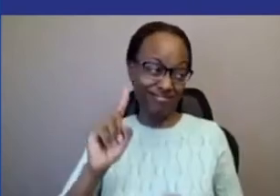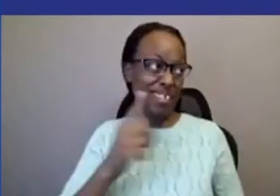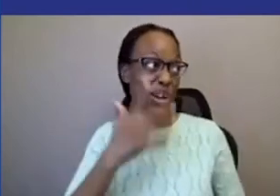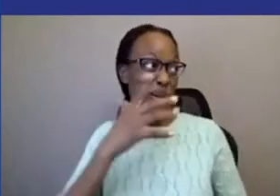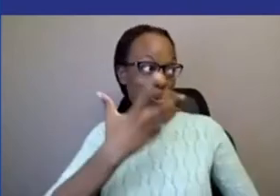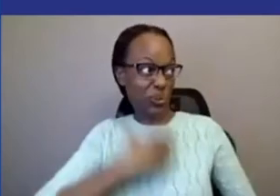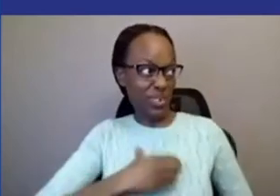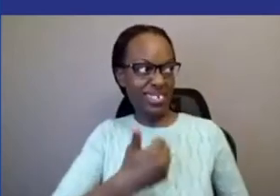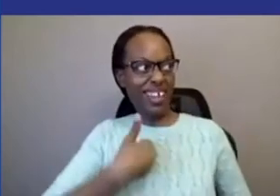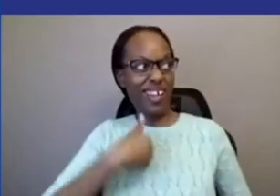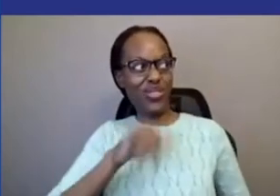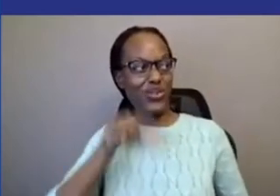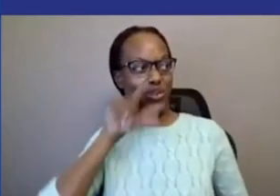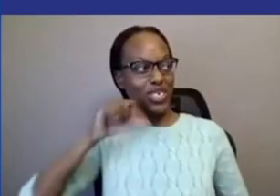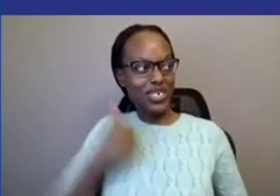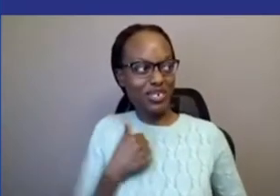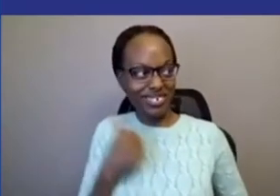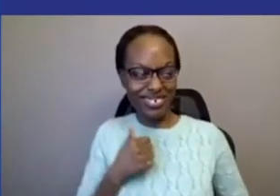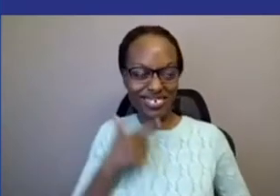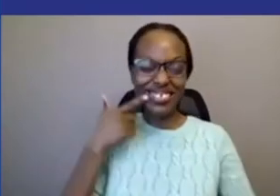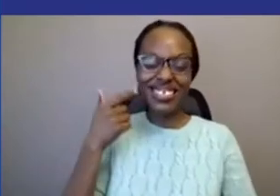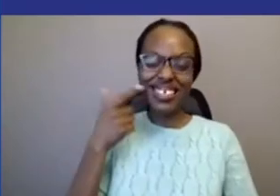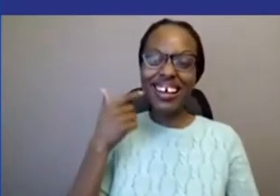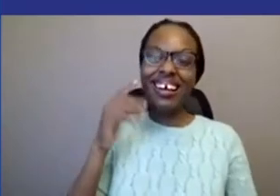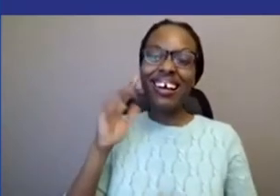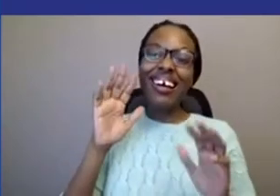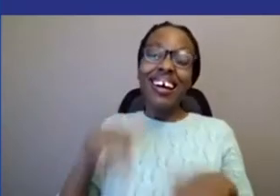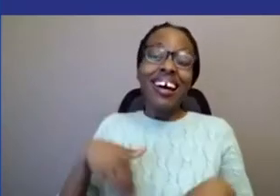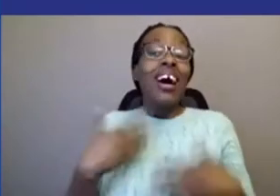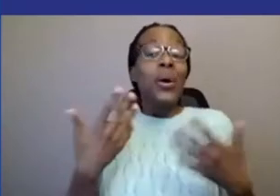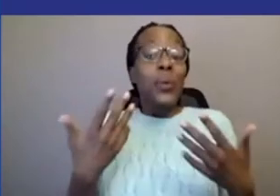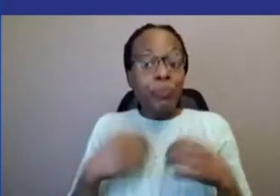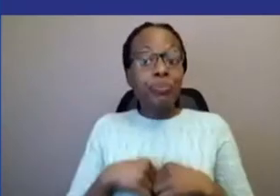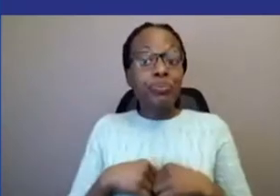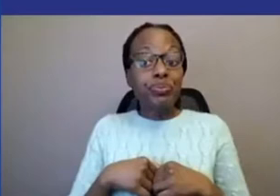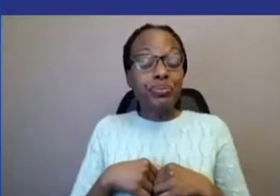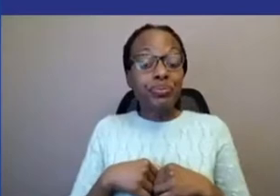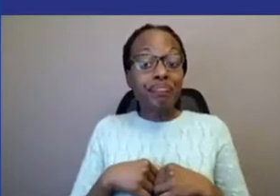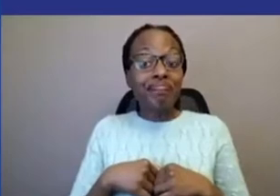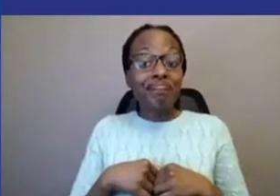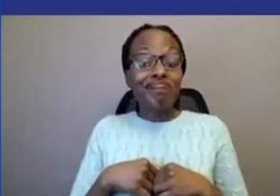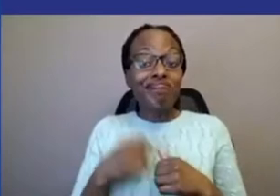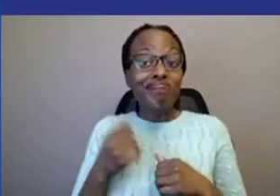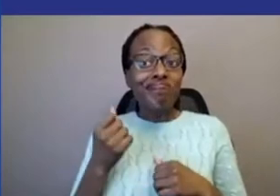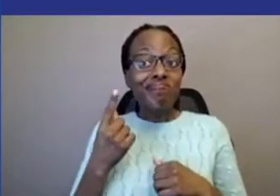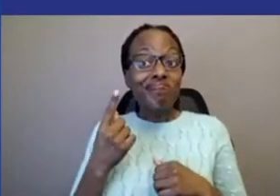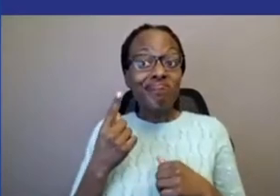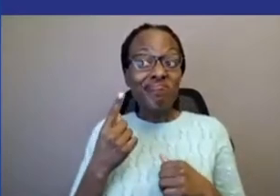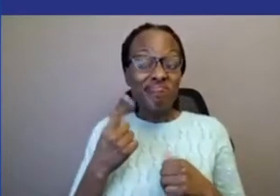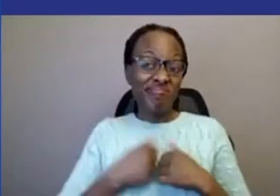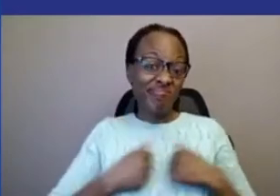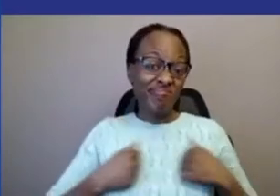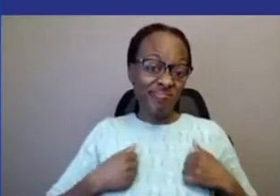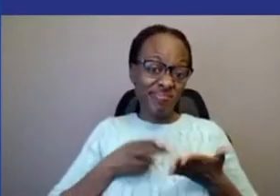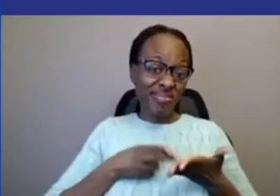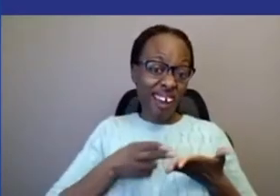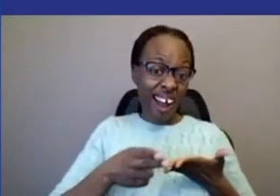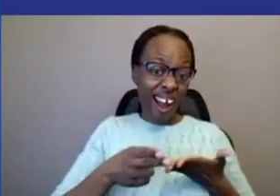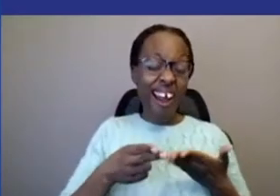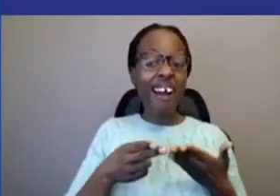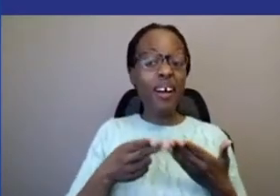I have to say though that it's something that I'm still fully, if I'm completely honest, I'm still